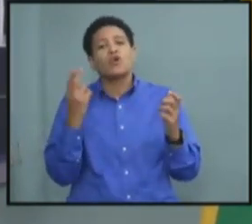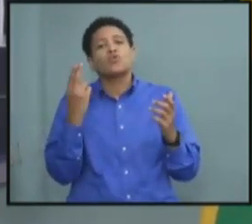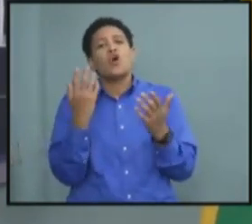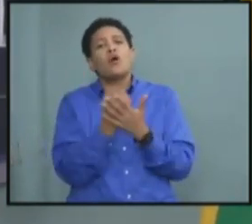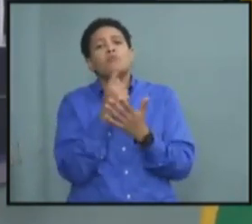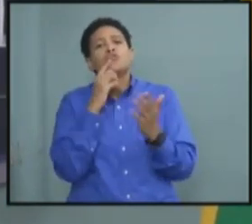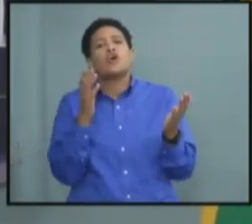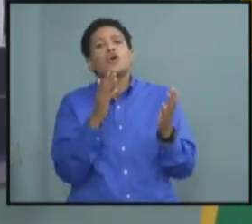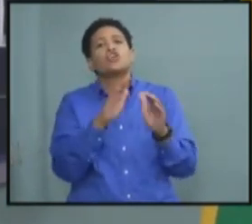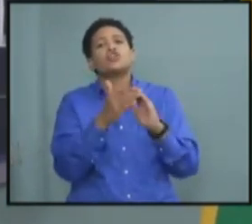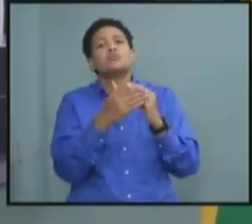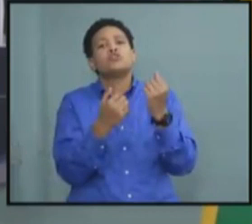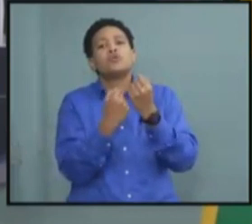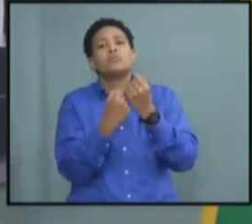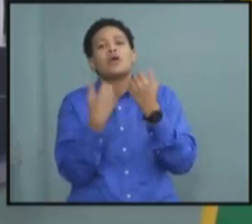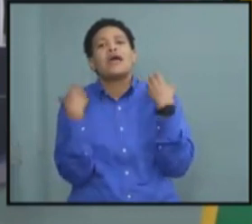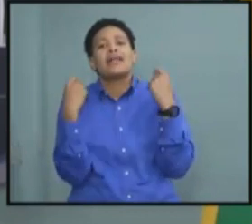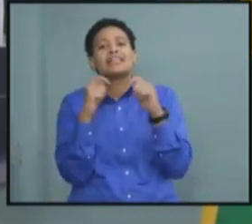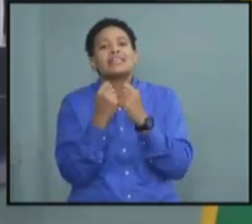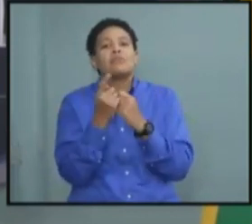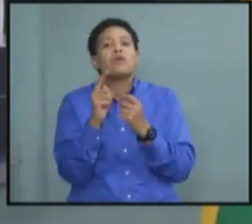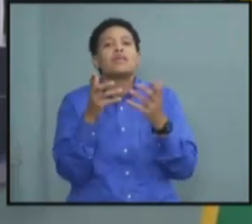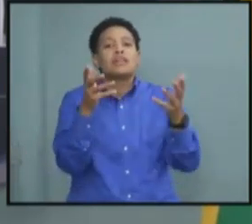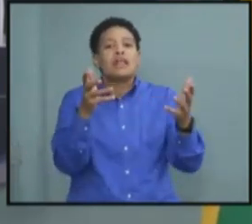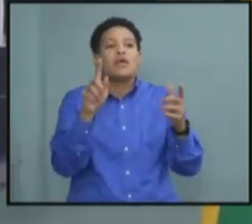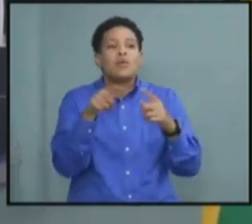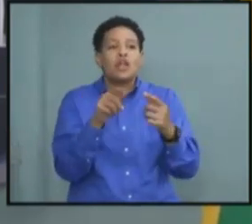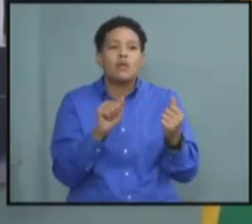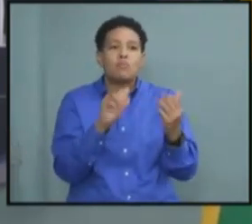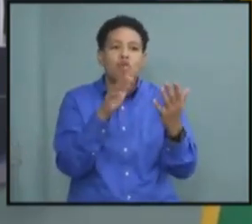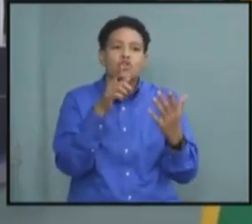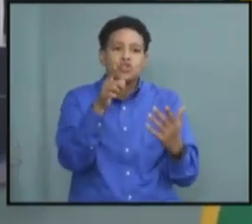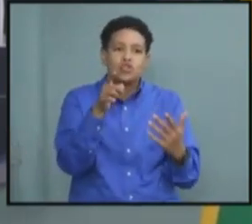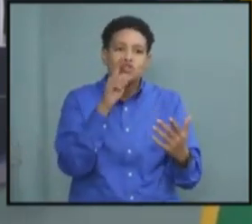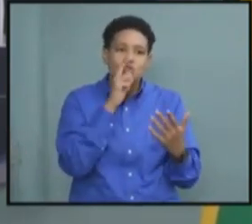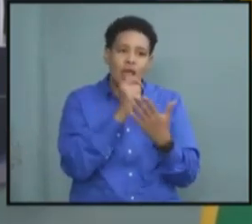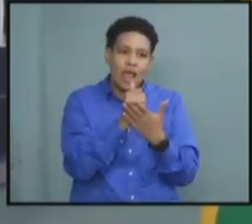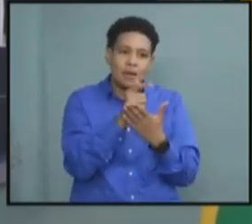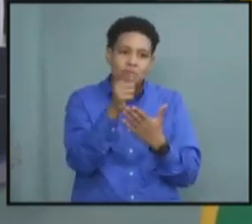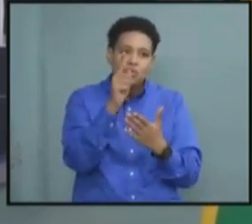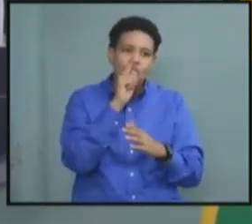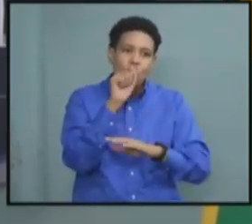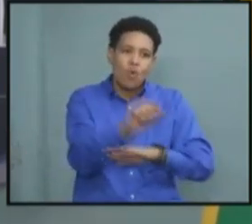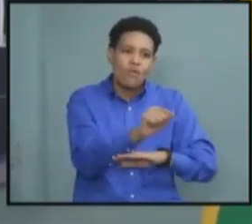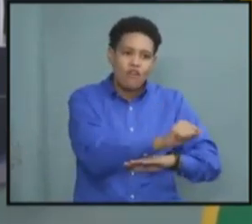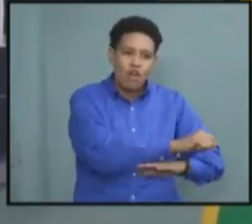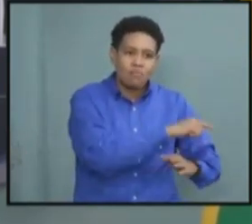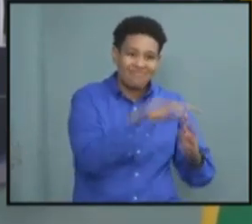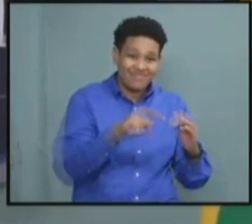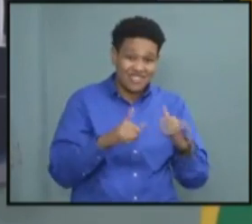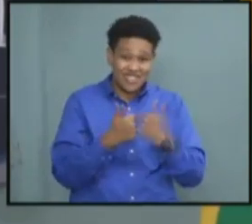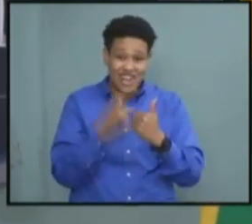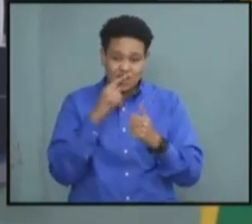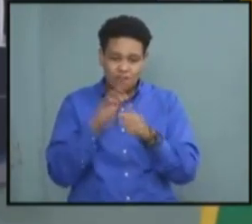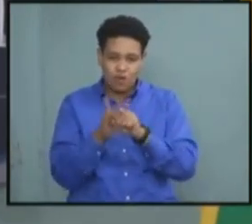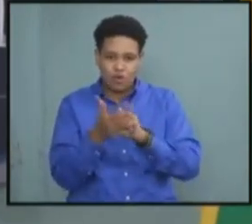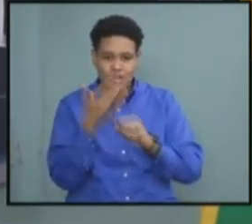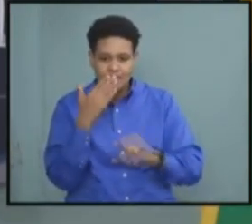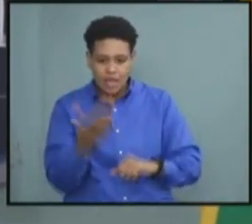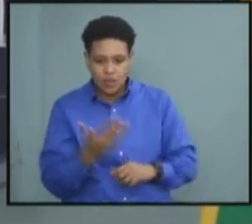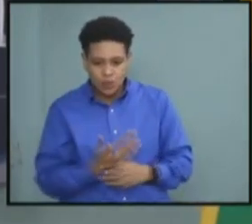health team wherever in Jamaica they are once they approach you to help you to overcome the challenges of COVID. Thank